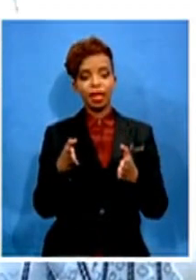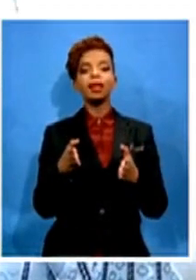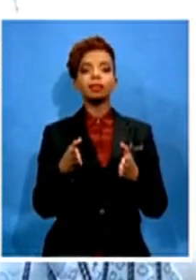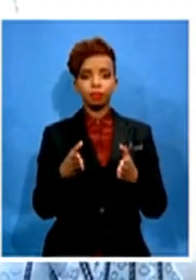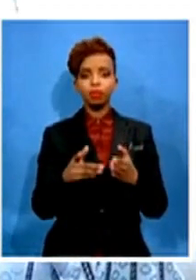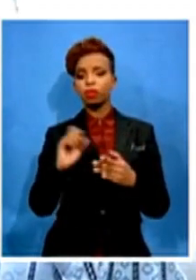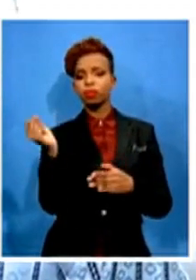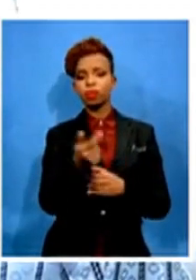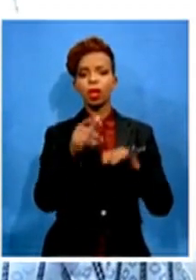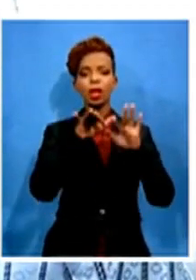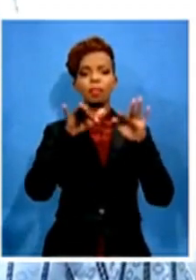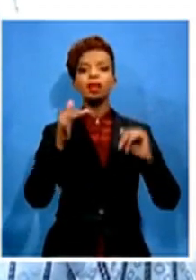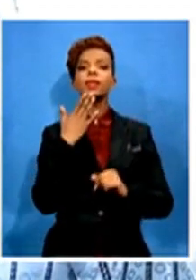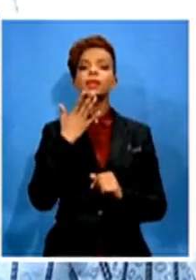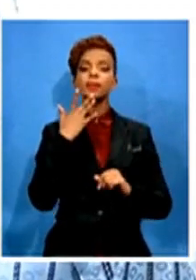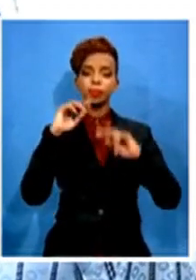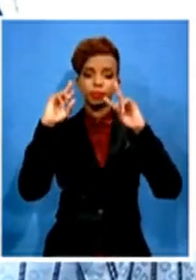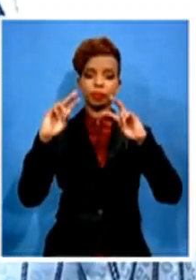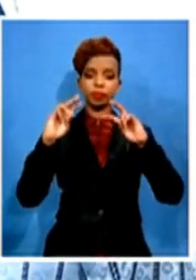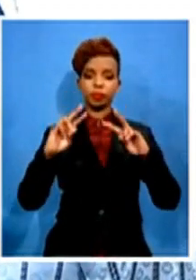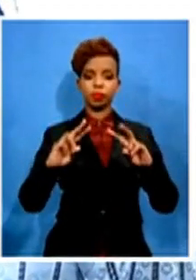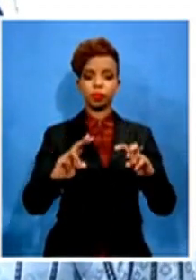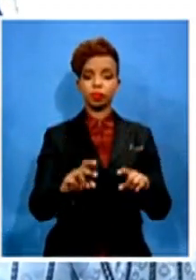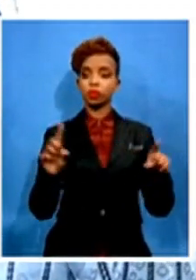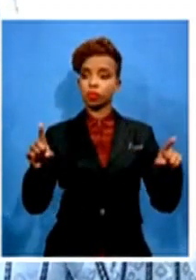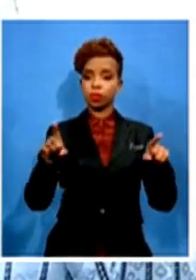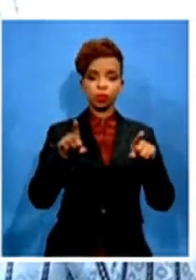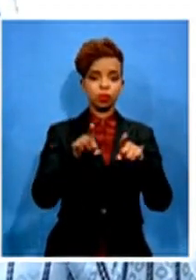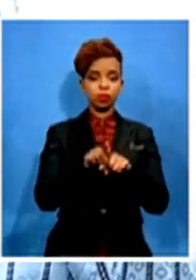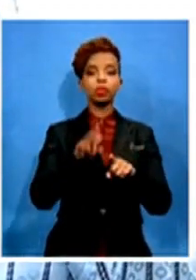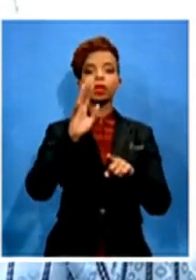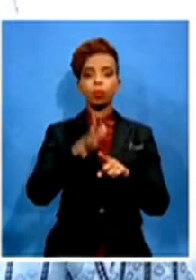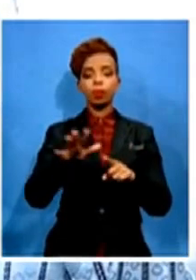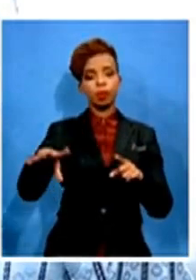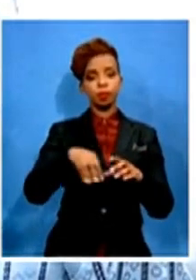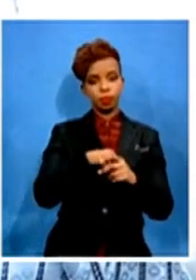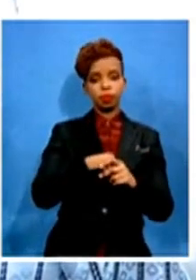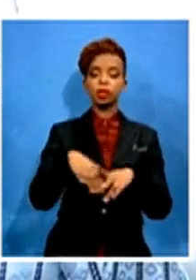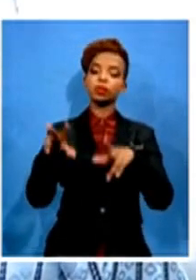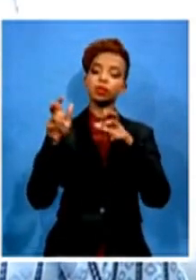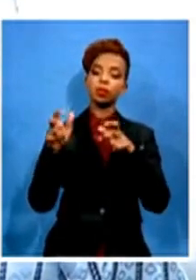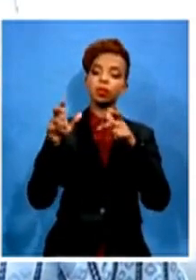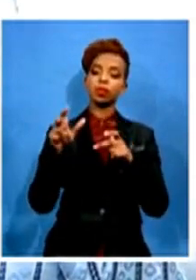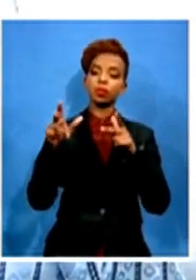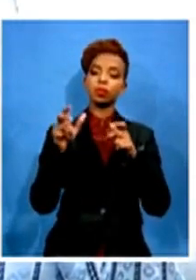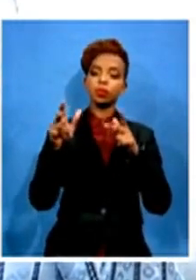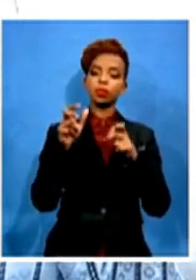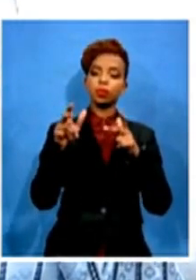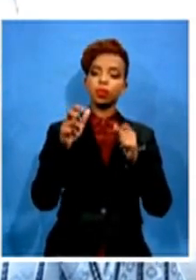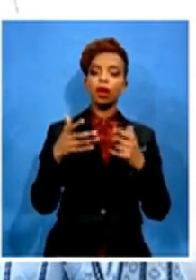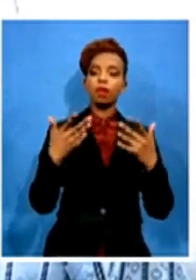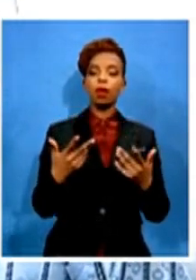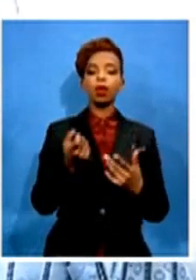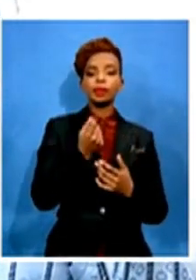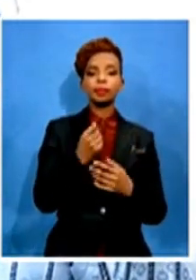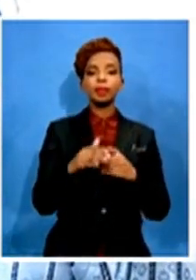will be admitted and observed for the duration of their observation and treatment, which is clinical management, as